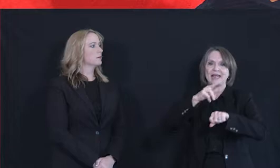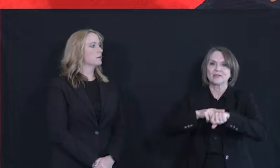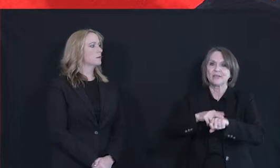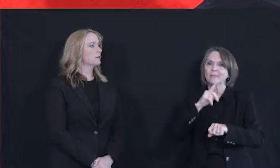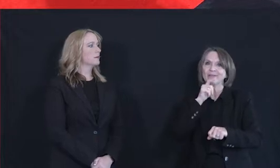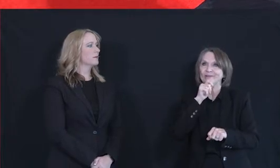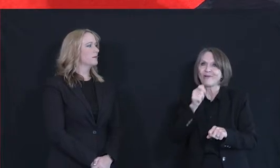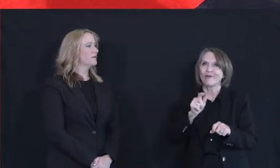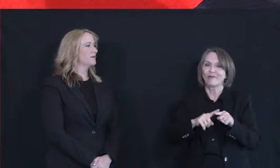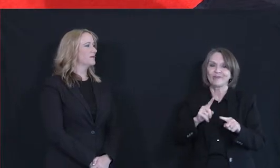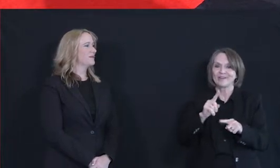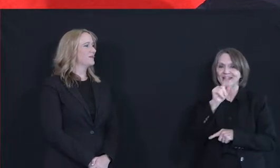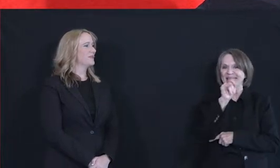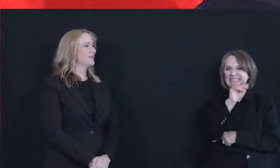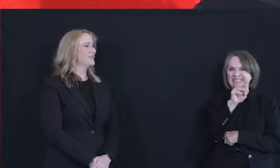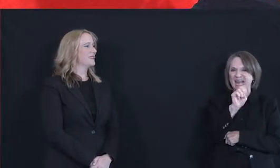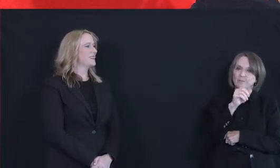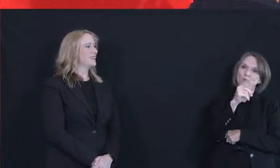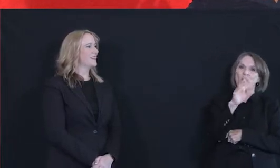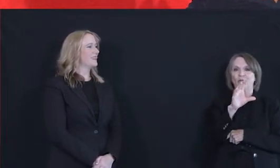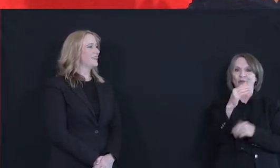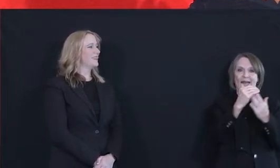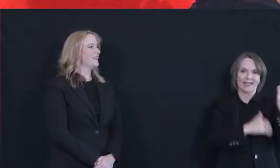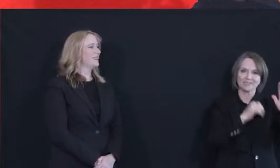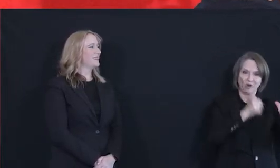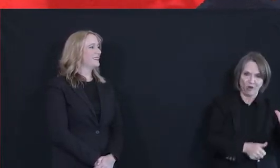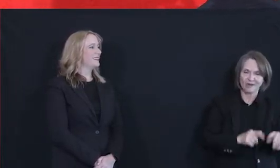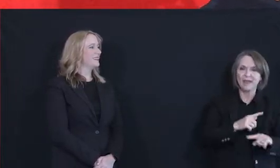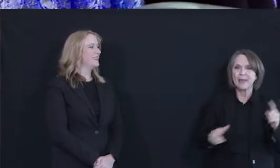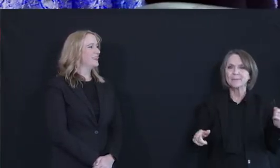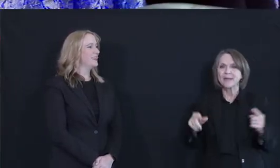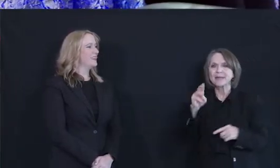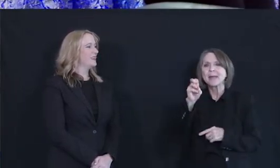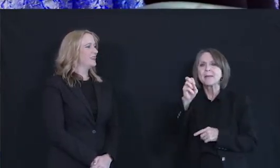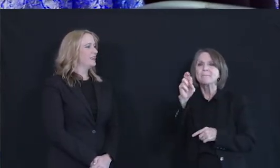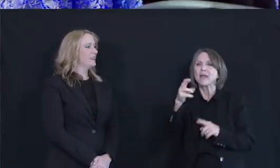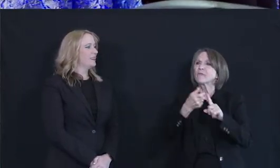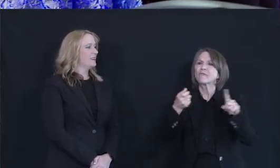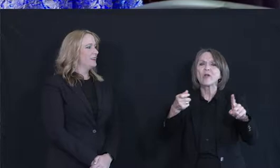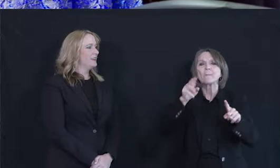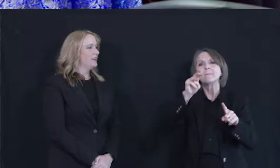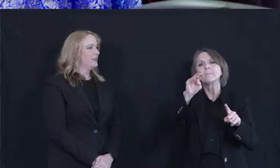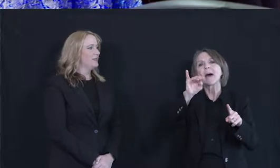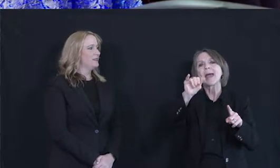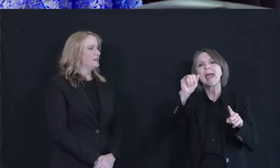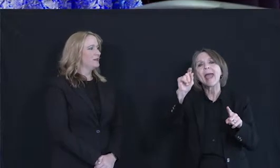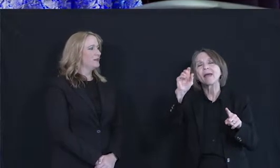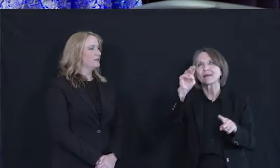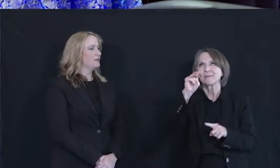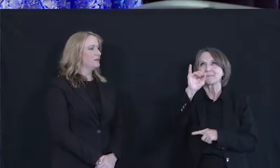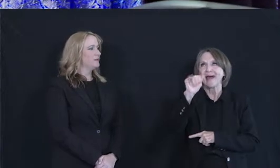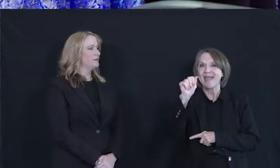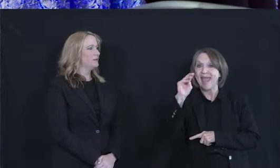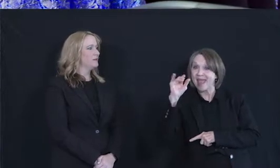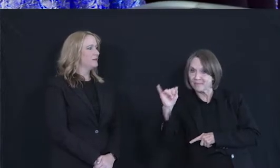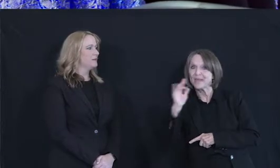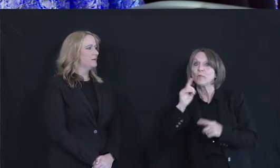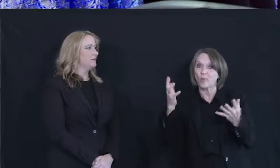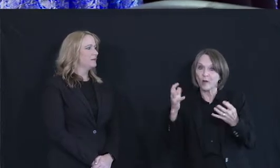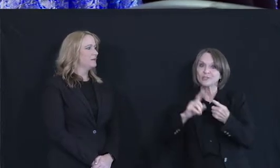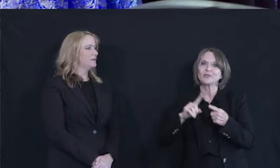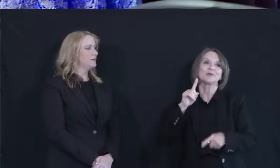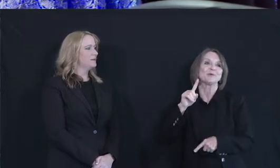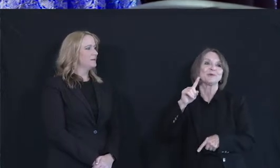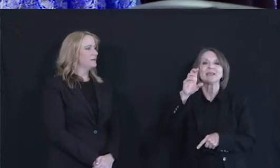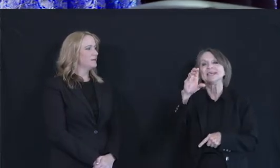list uh include mayor Francis Suarez of Miami I bet he'd like to be Cincinnati's off top Pharrell uh